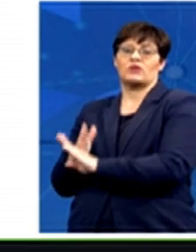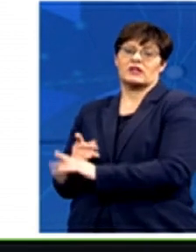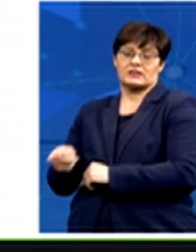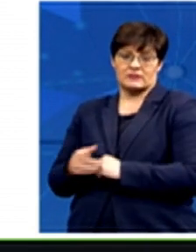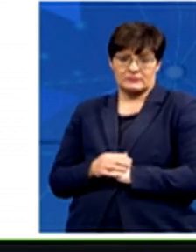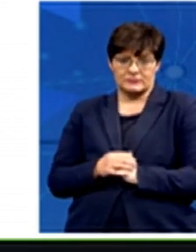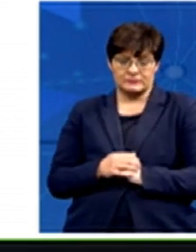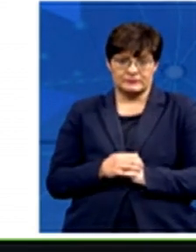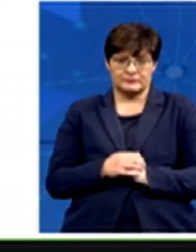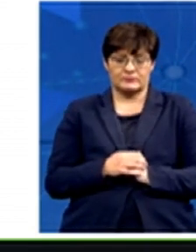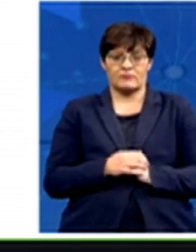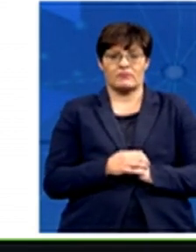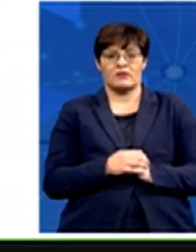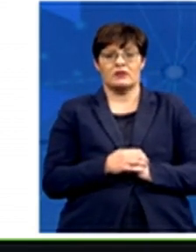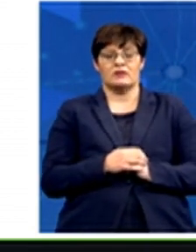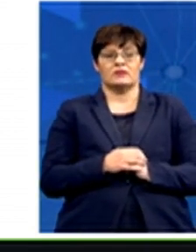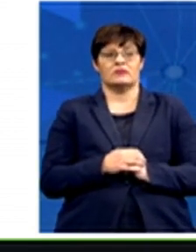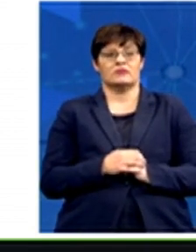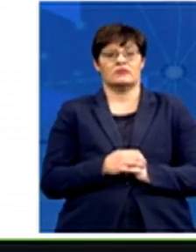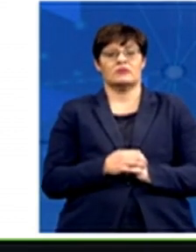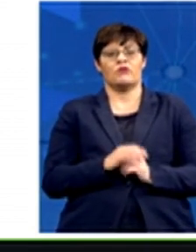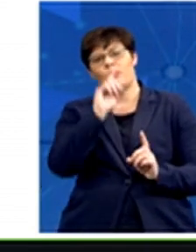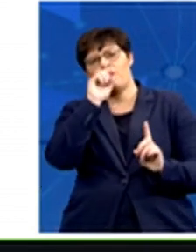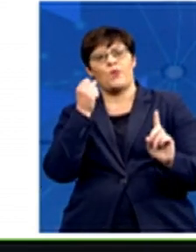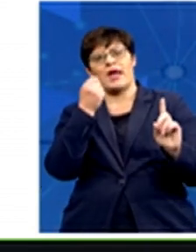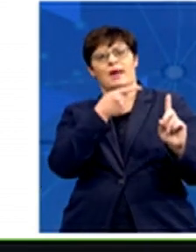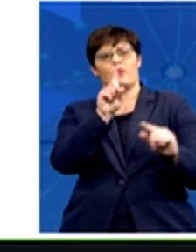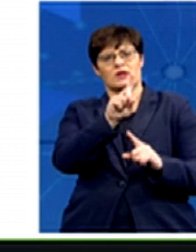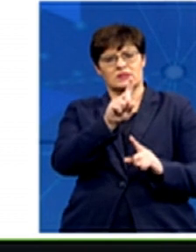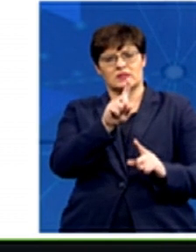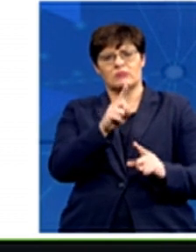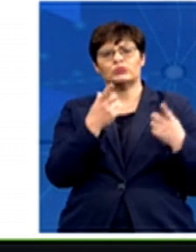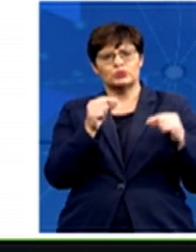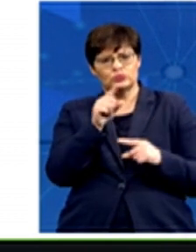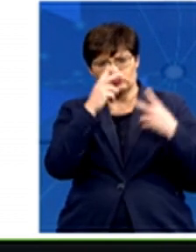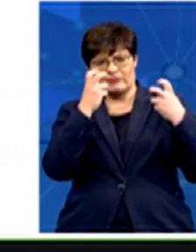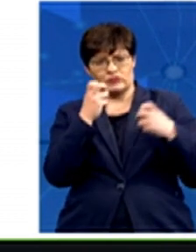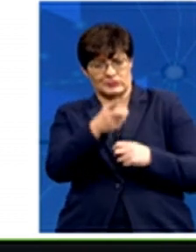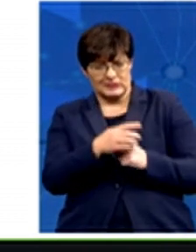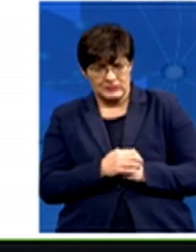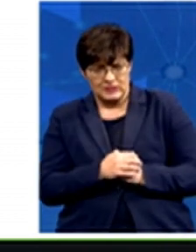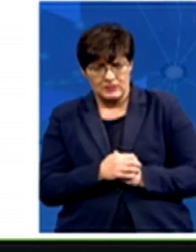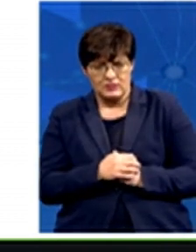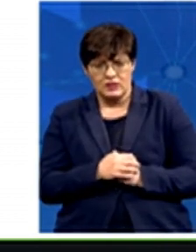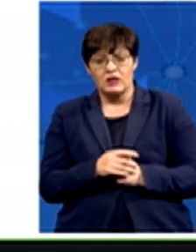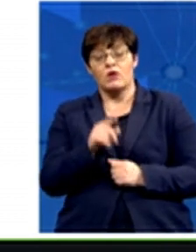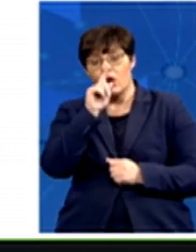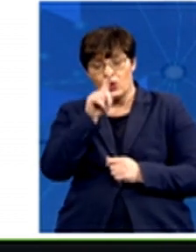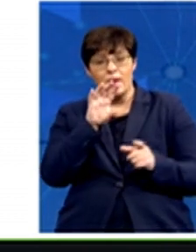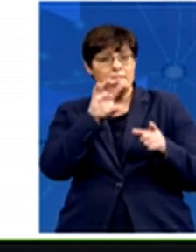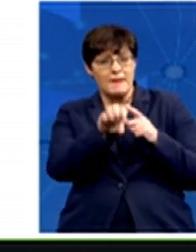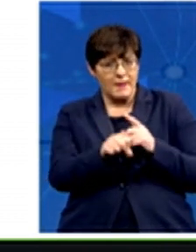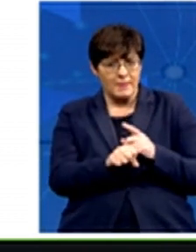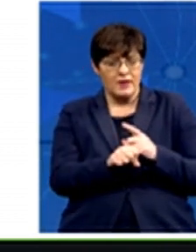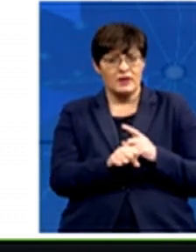So what are we aiming when we perform this pharmacovigilance? We're aiming to detect if there's any increase in the frequency of the